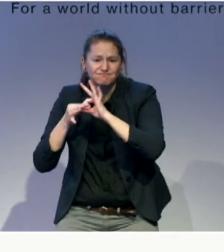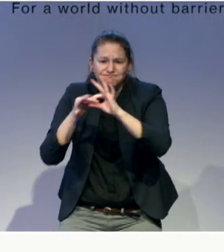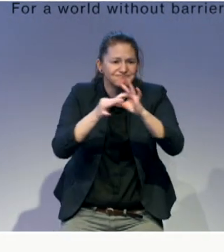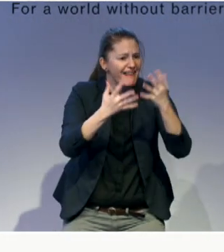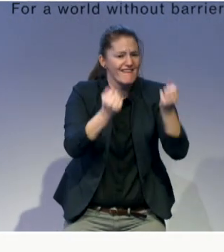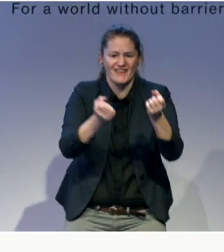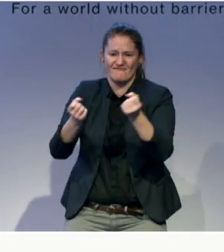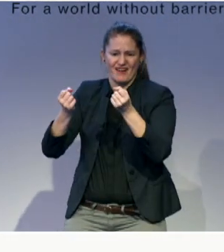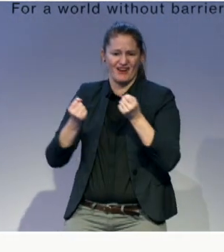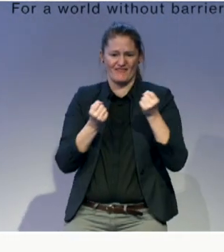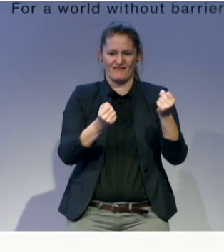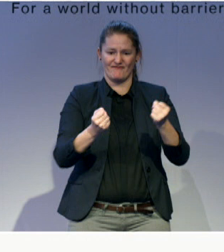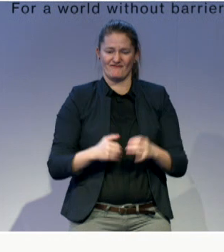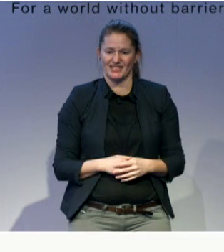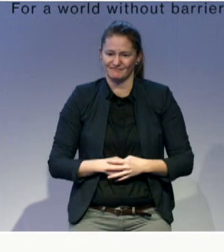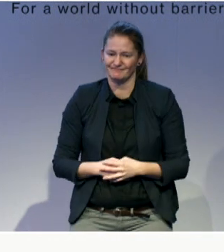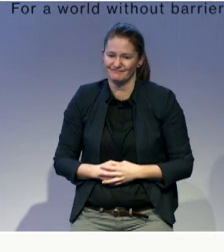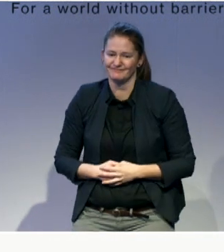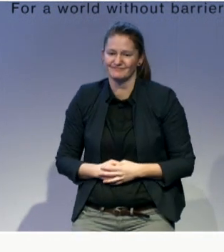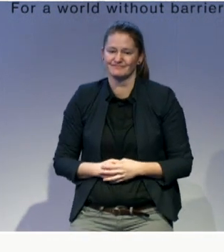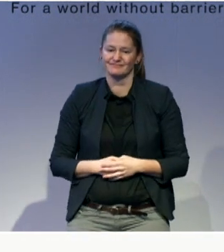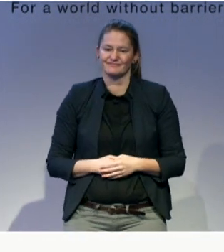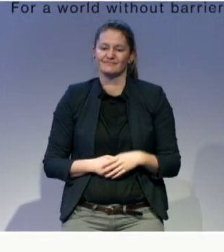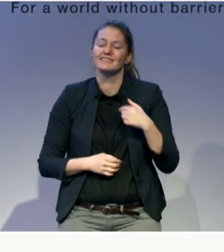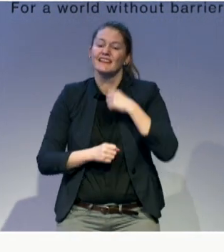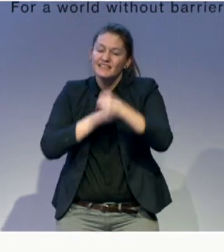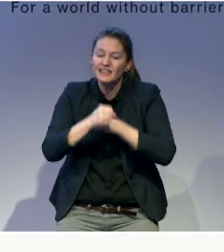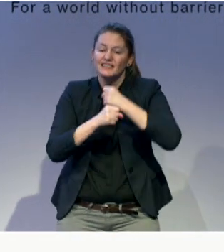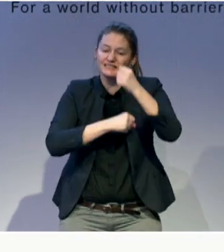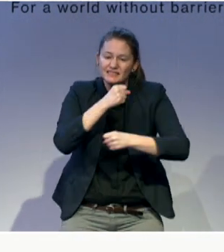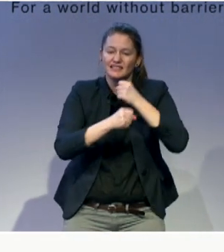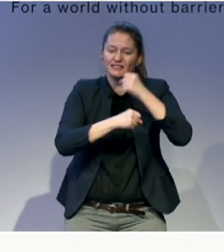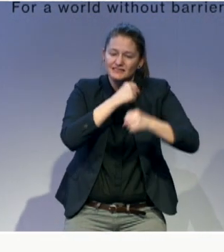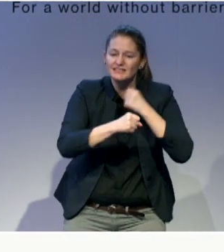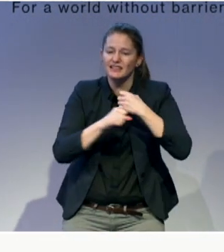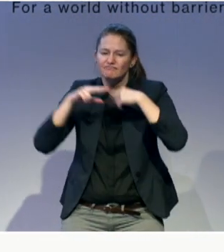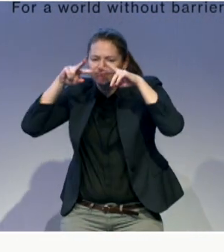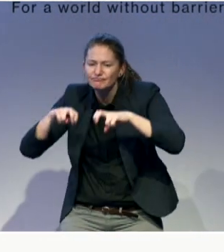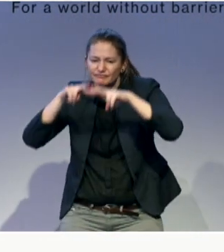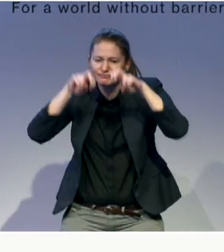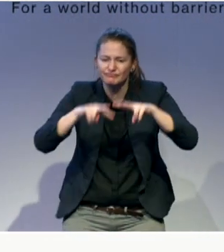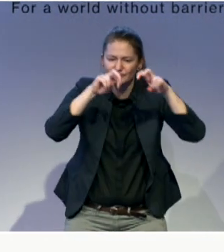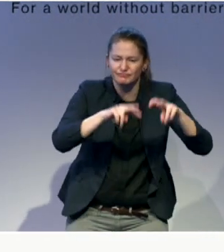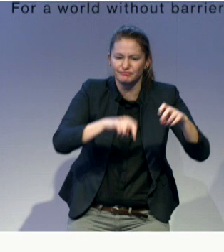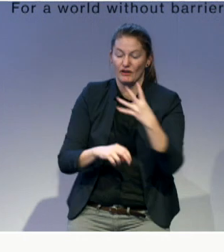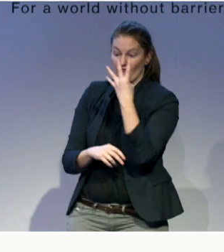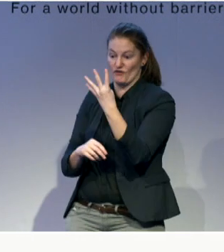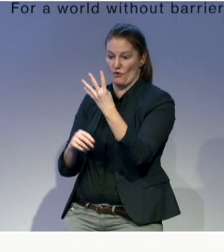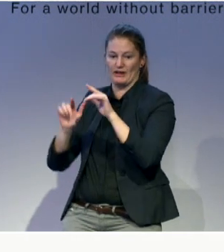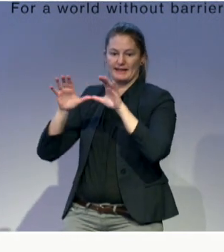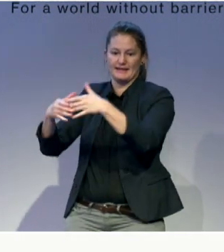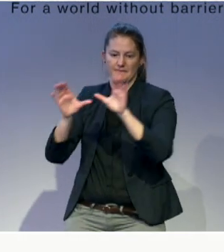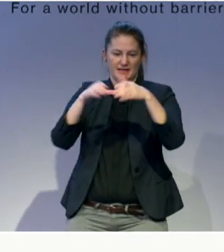focus each year on one of the 4 research themes, but our work around